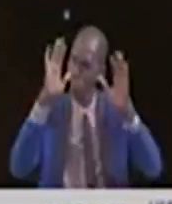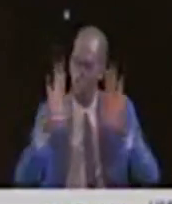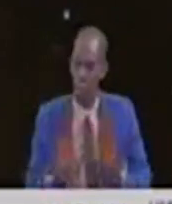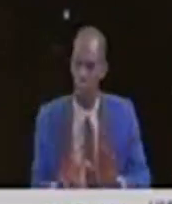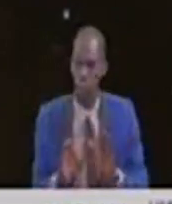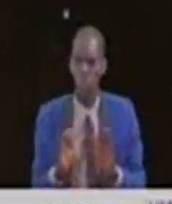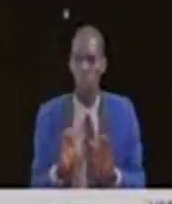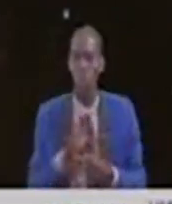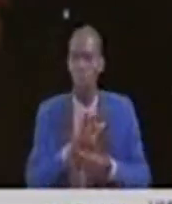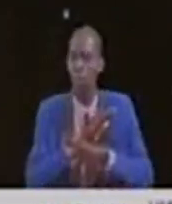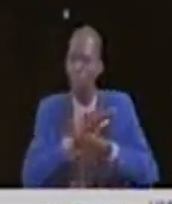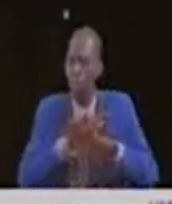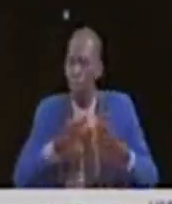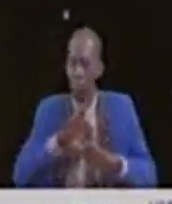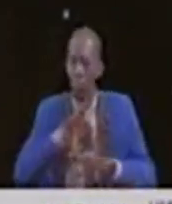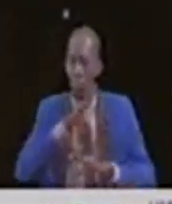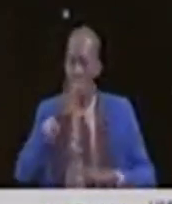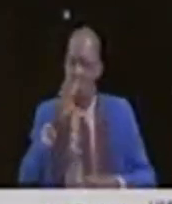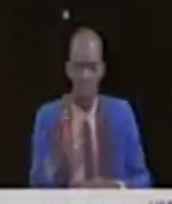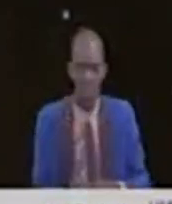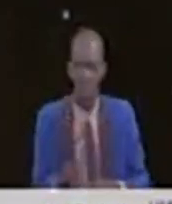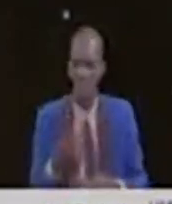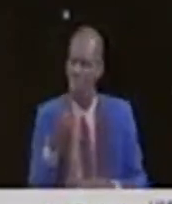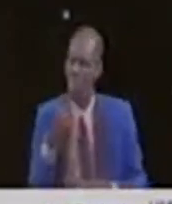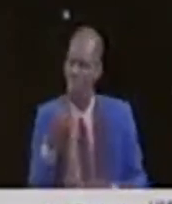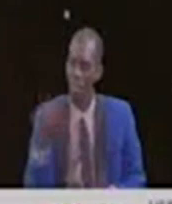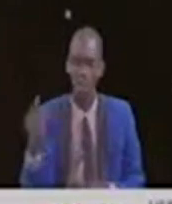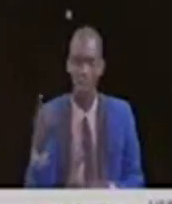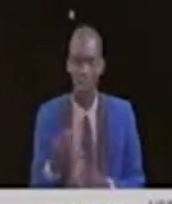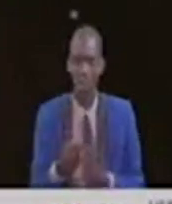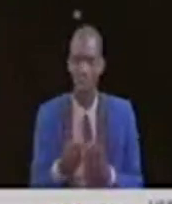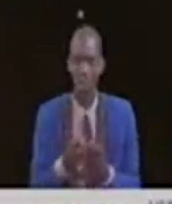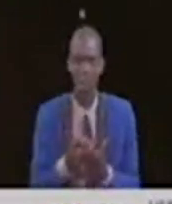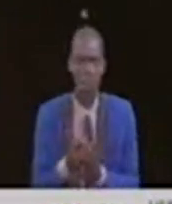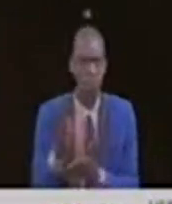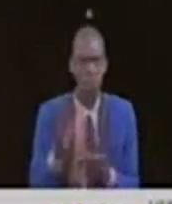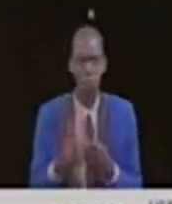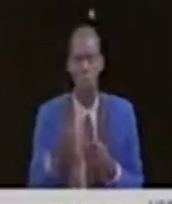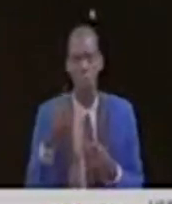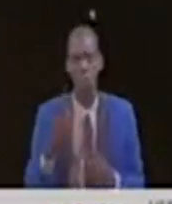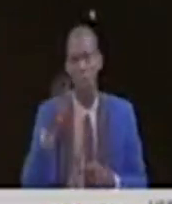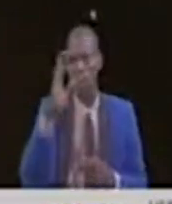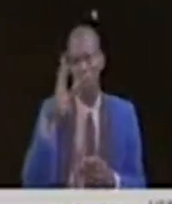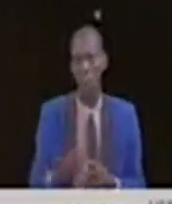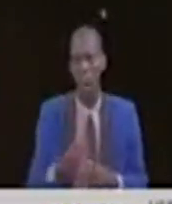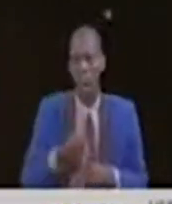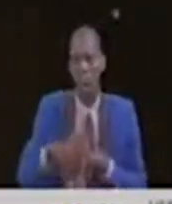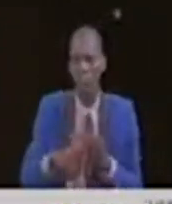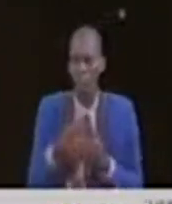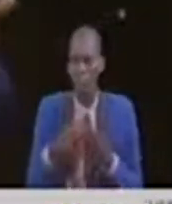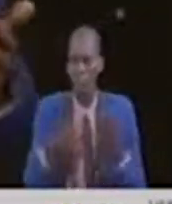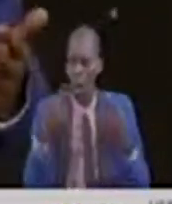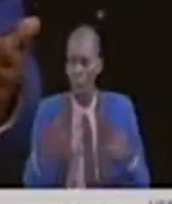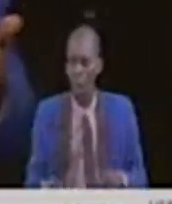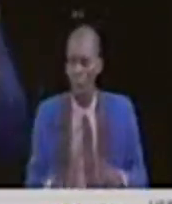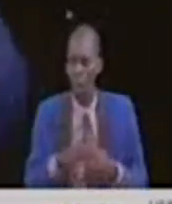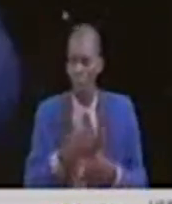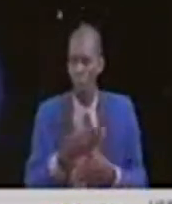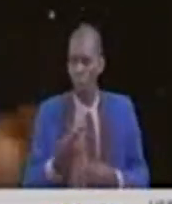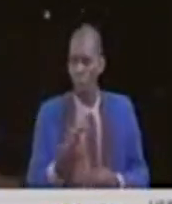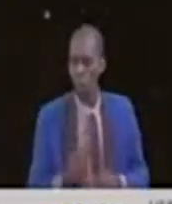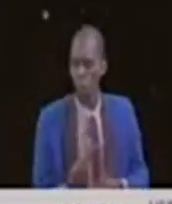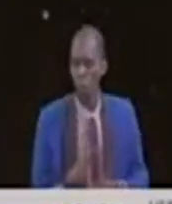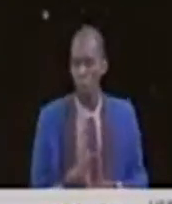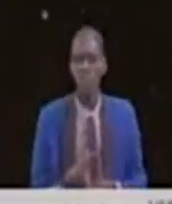the pastor or anybody that can tell him that this is what happened. And you're a liar, and